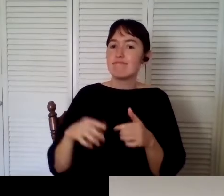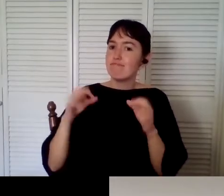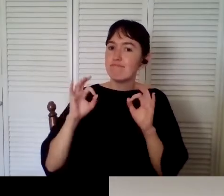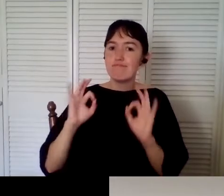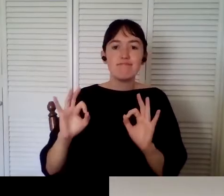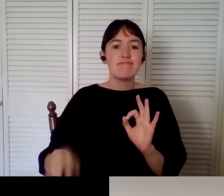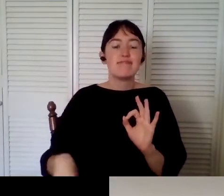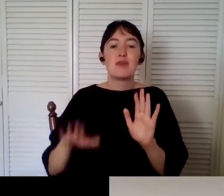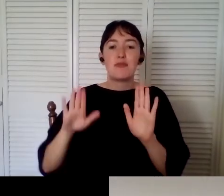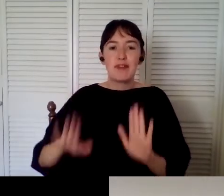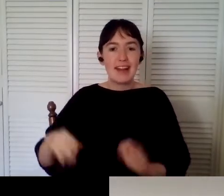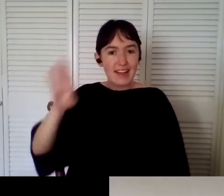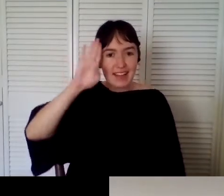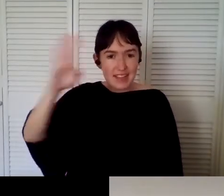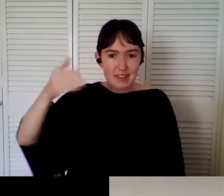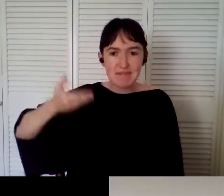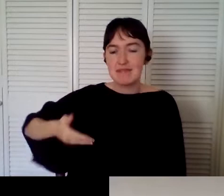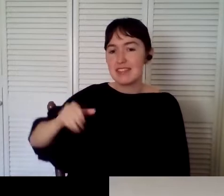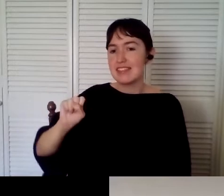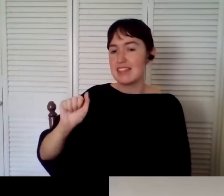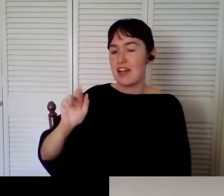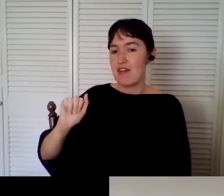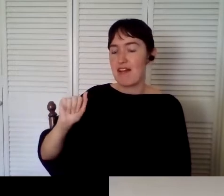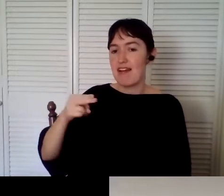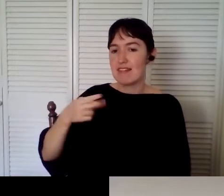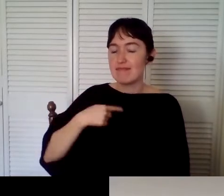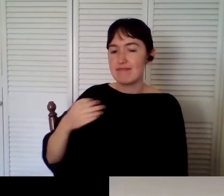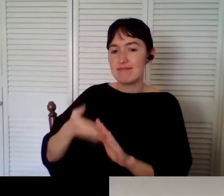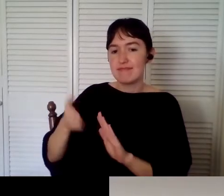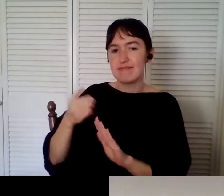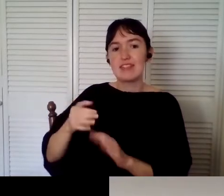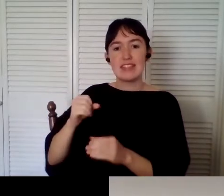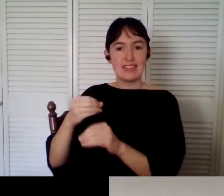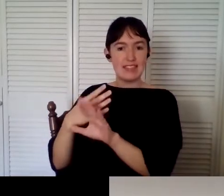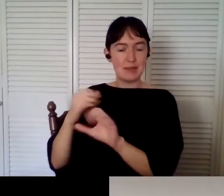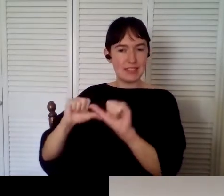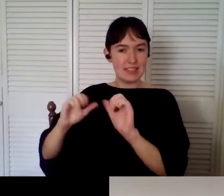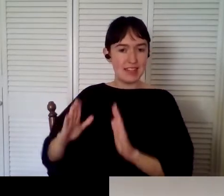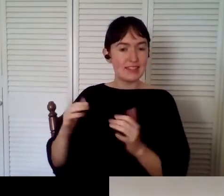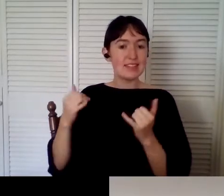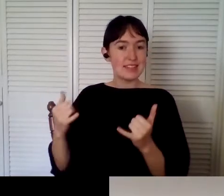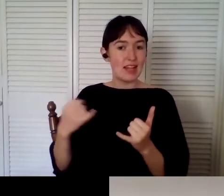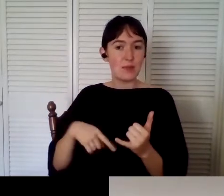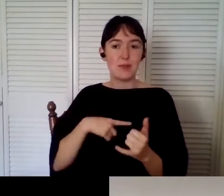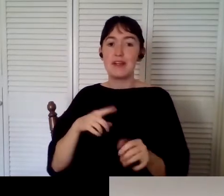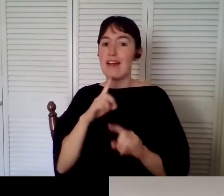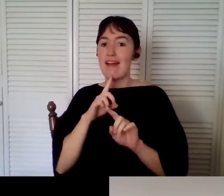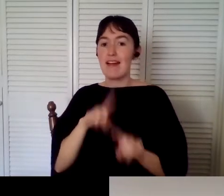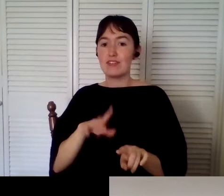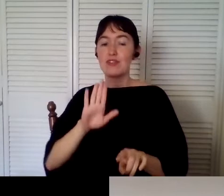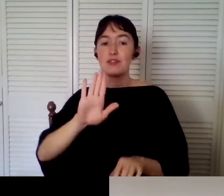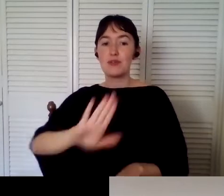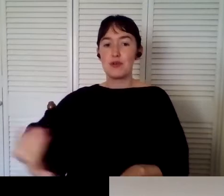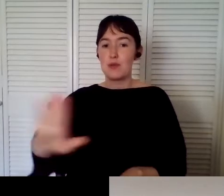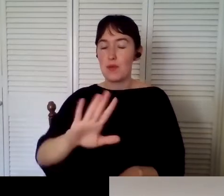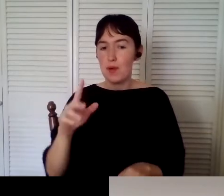Great. Well, hey, everybody. My name's Sarah McAnulty. I run Skype a Scientist. And today we are going to be answering all of your questions about ancient